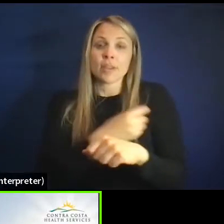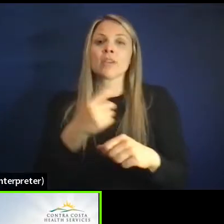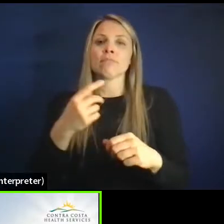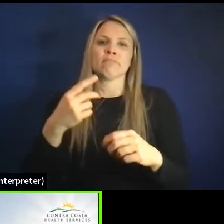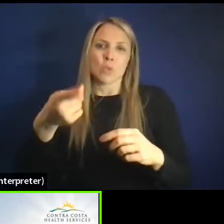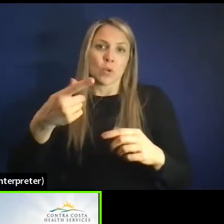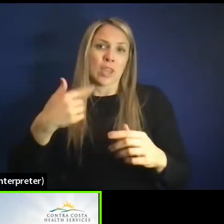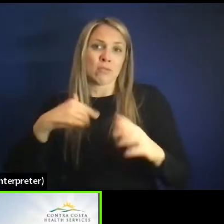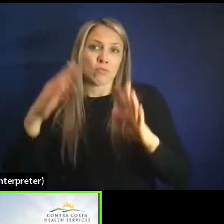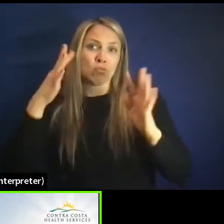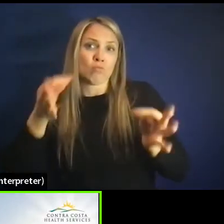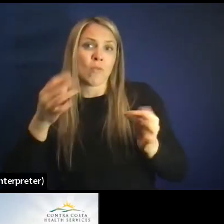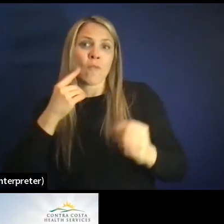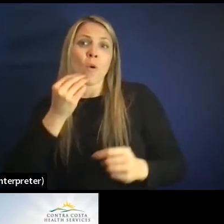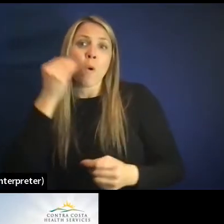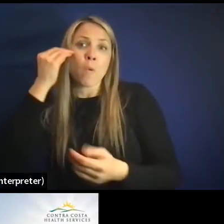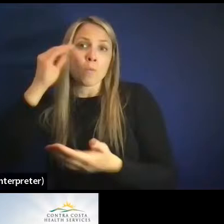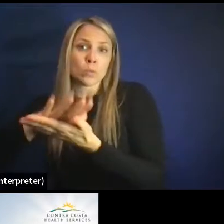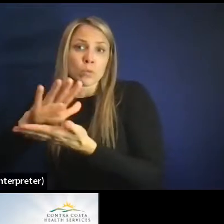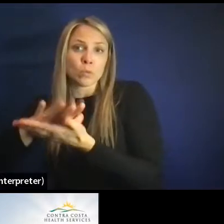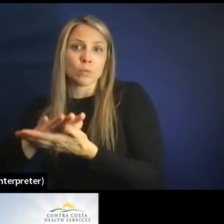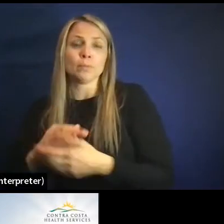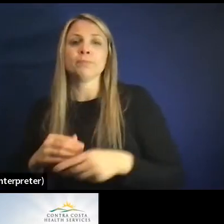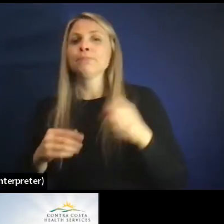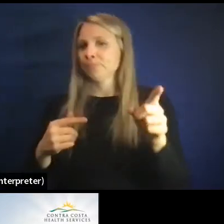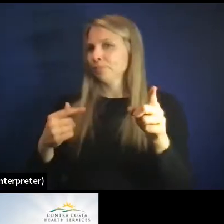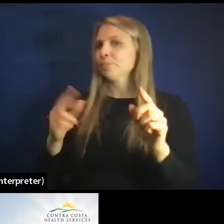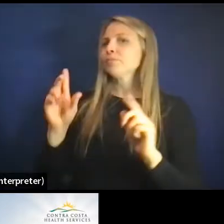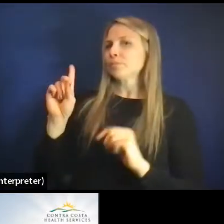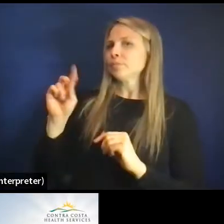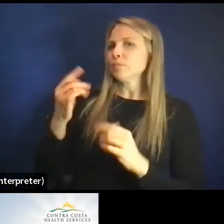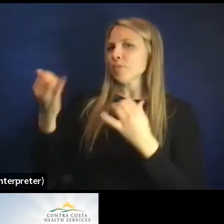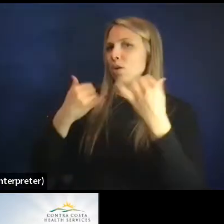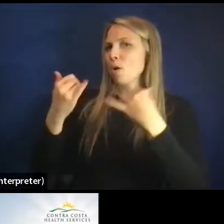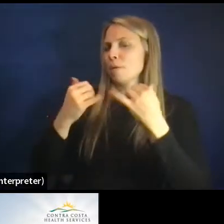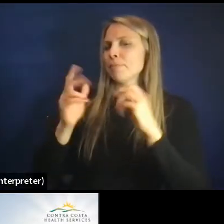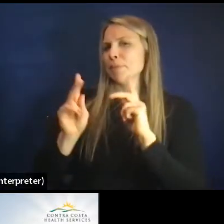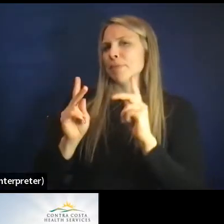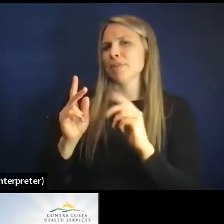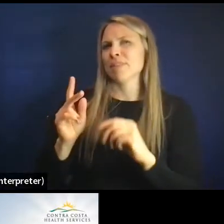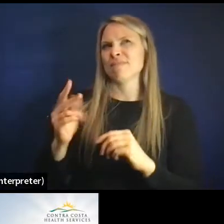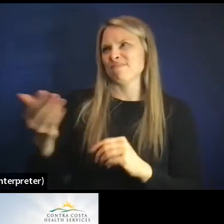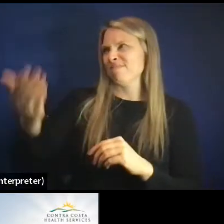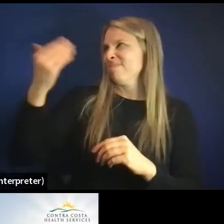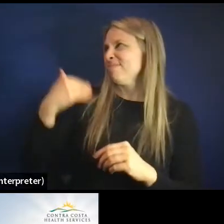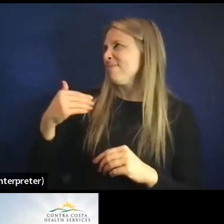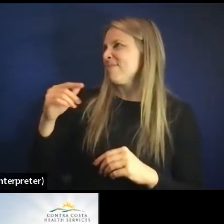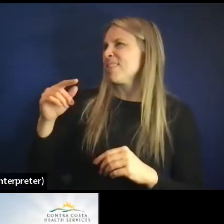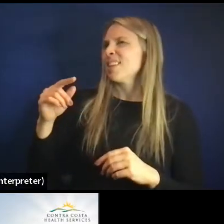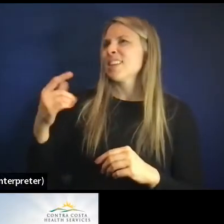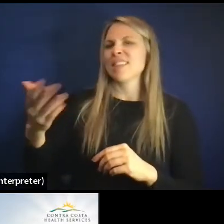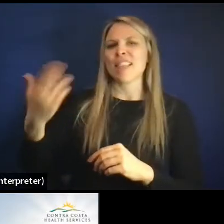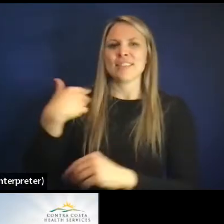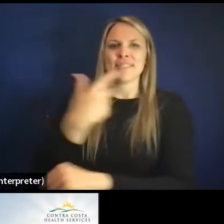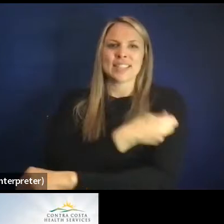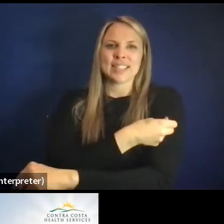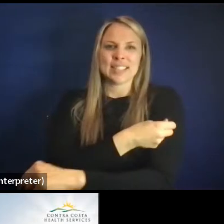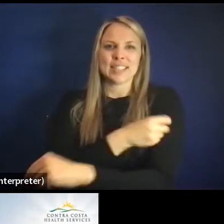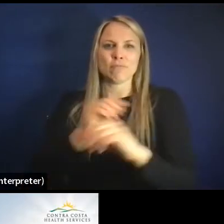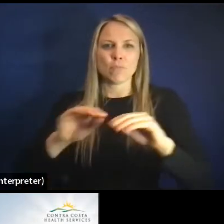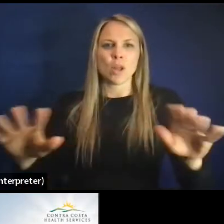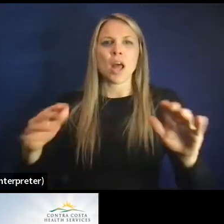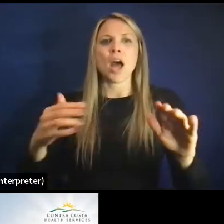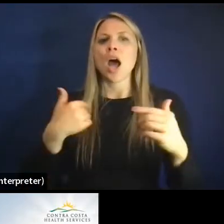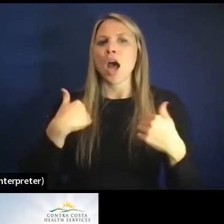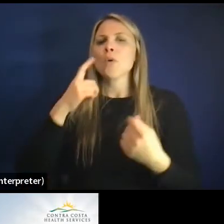homeschool option. Yeah, I do get calls, and back when Tdap, back when the last vaccine that kind of rolled out, I was a